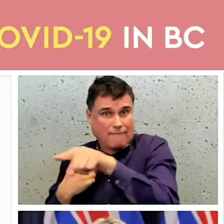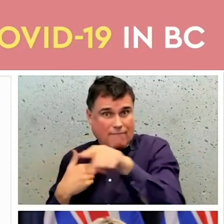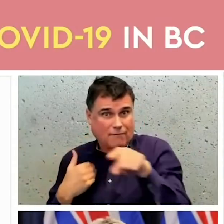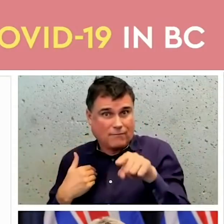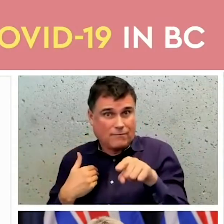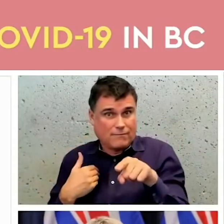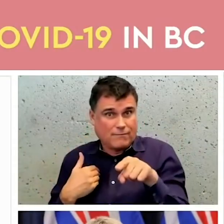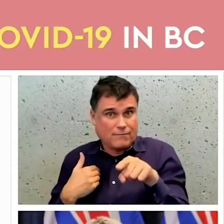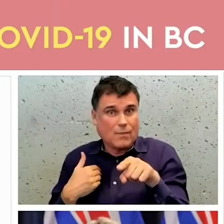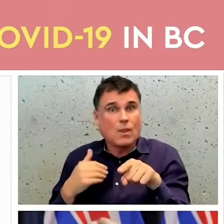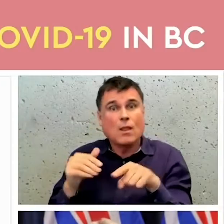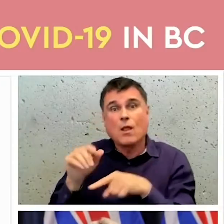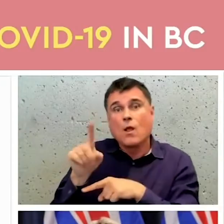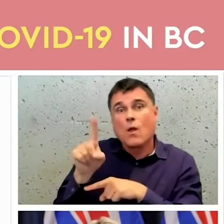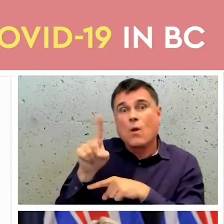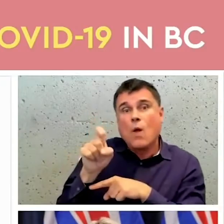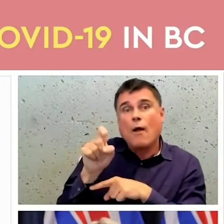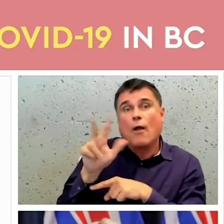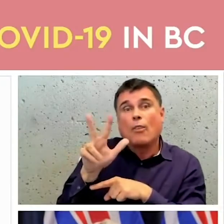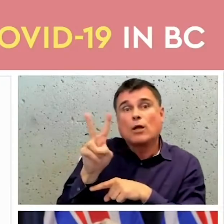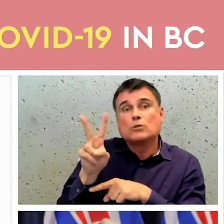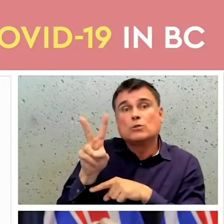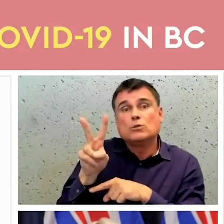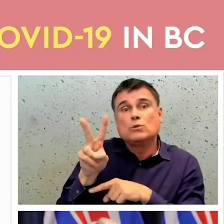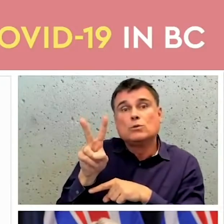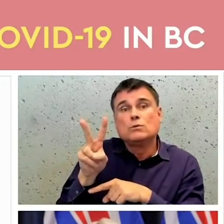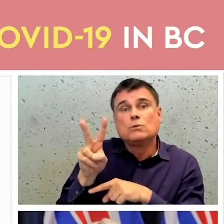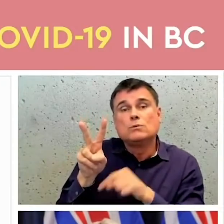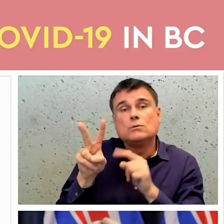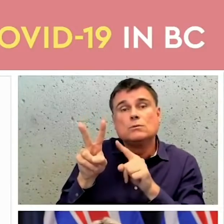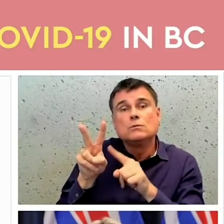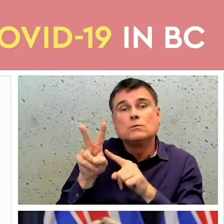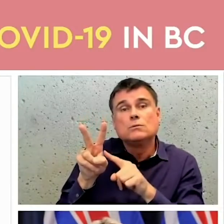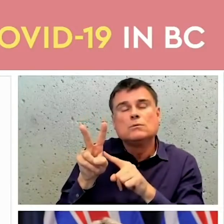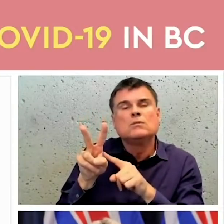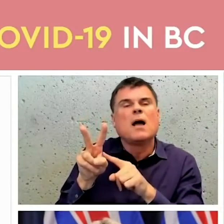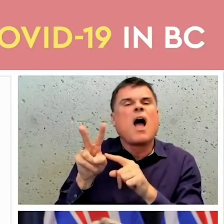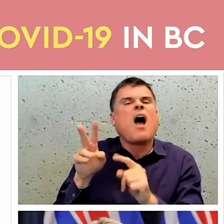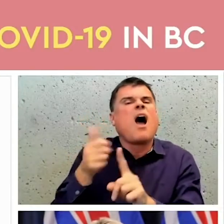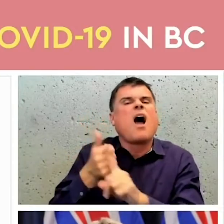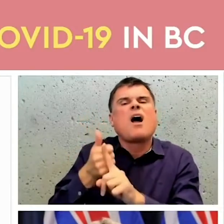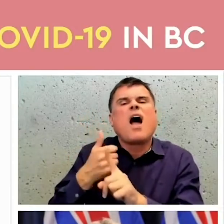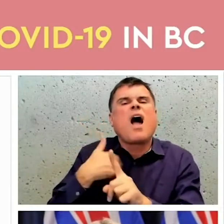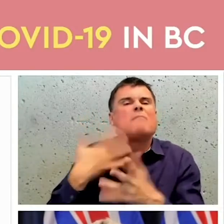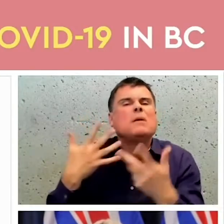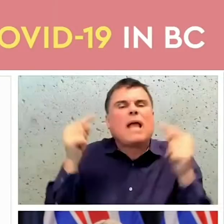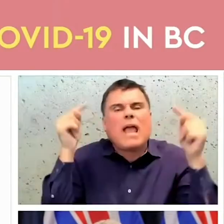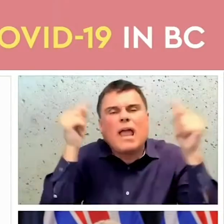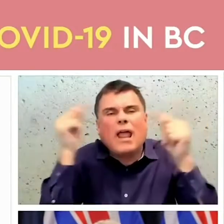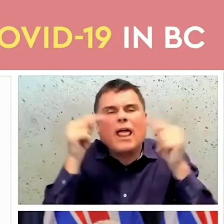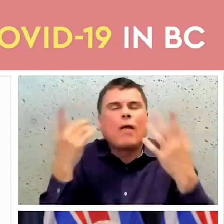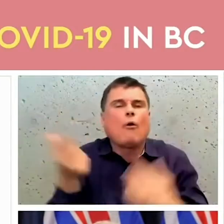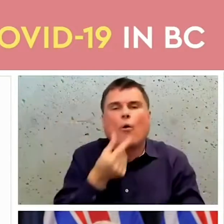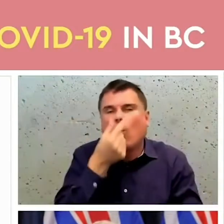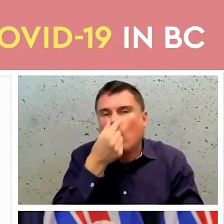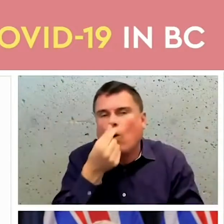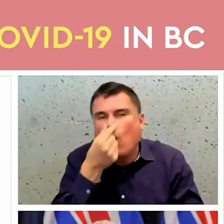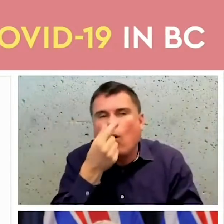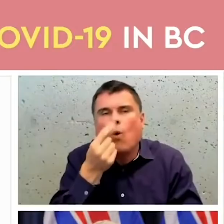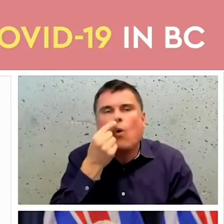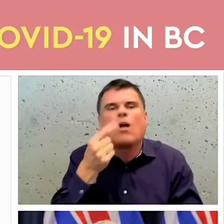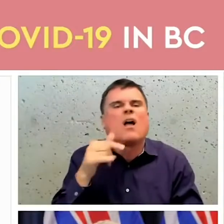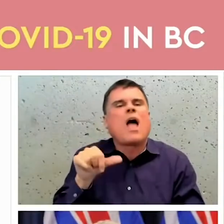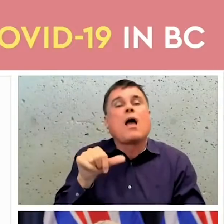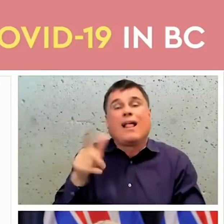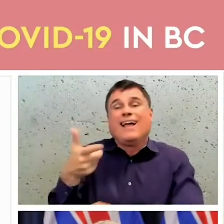are mild. They're things like fever, headache that lasts for several days, or a rash and swelling at the